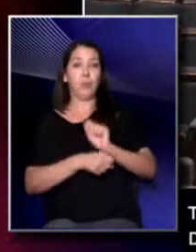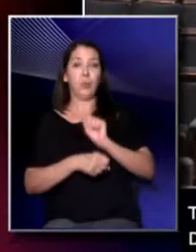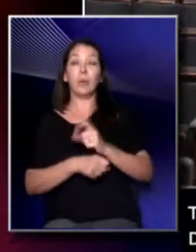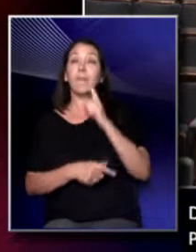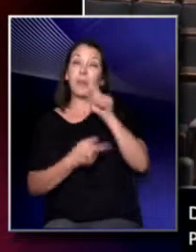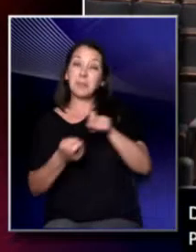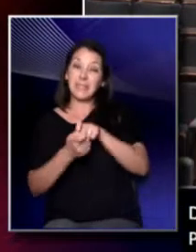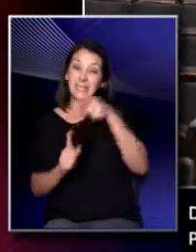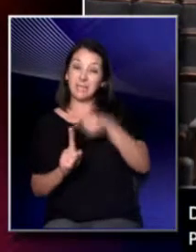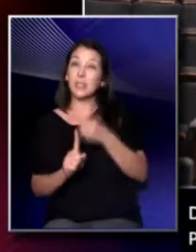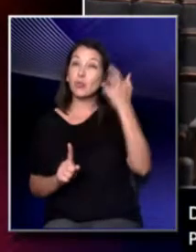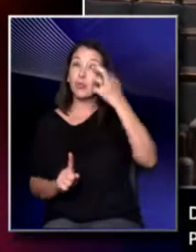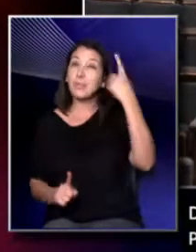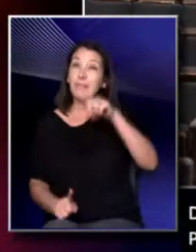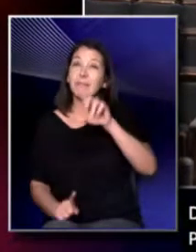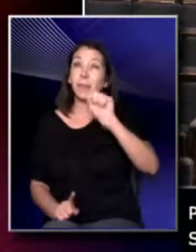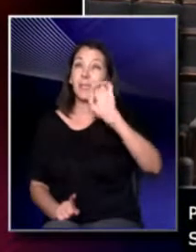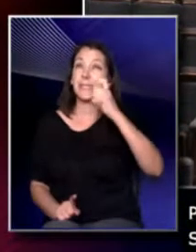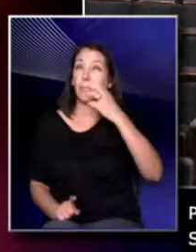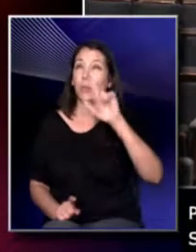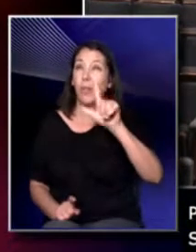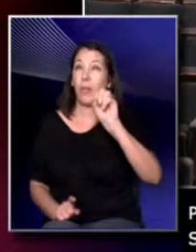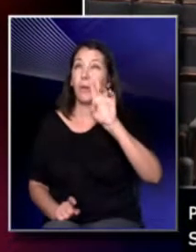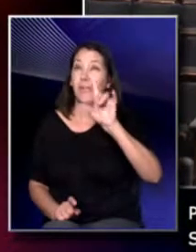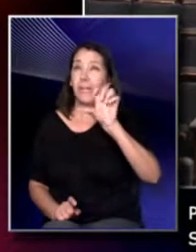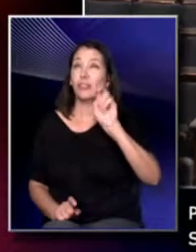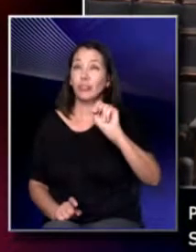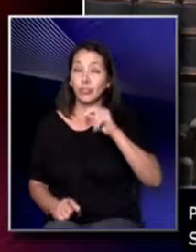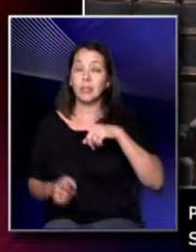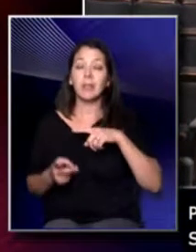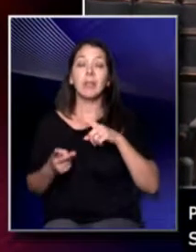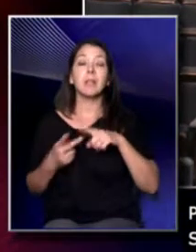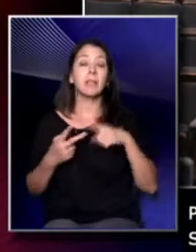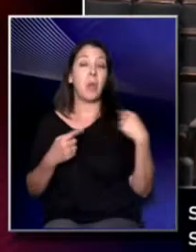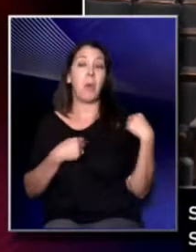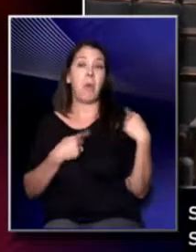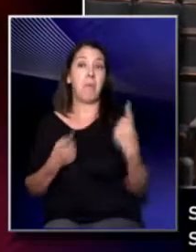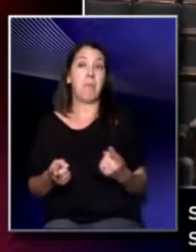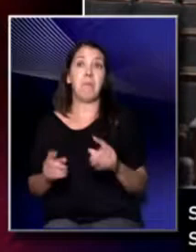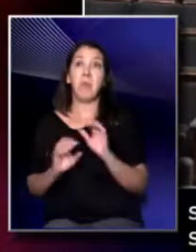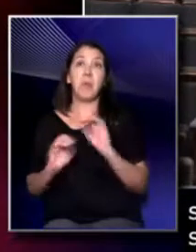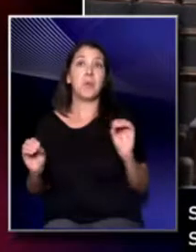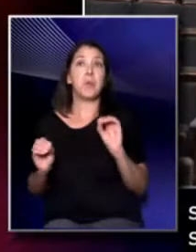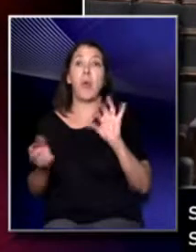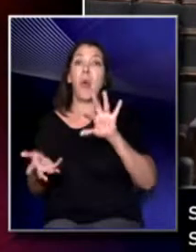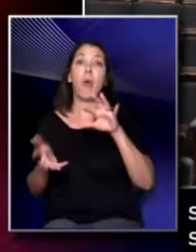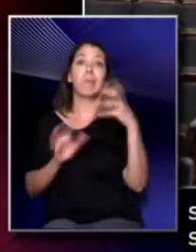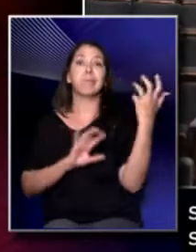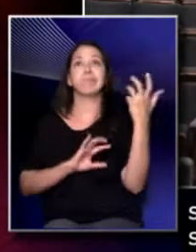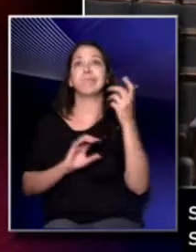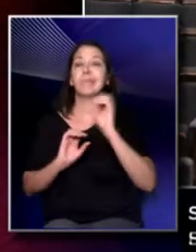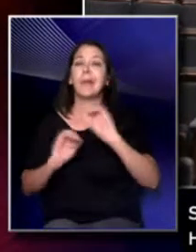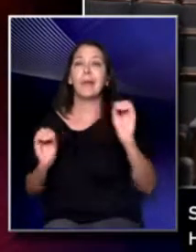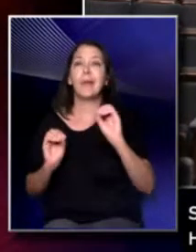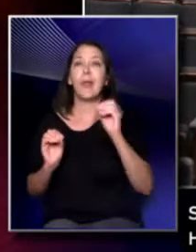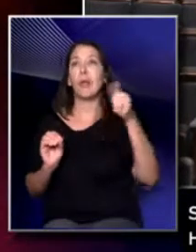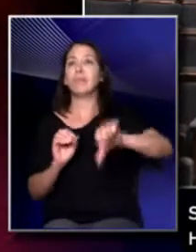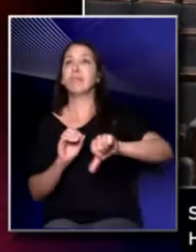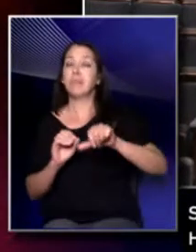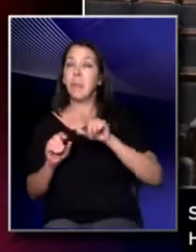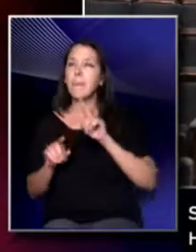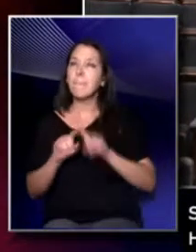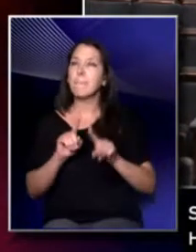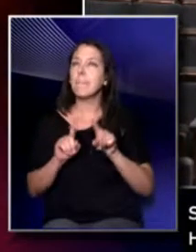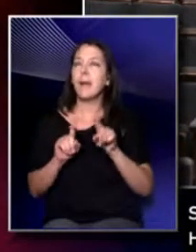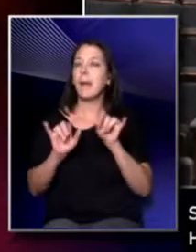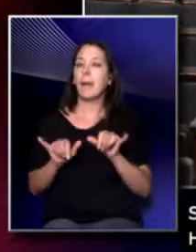sexual orientation. To the best of my knowledge, that has not been overturned by any of the subsequent governors. However, it is important to note that